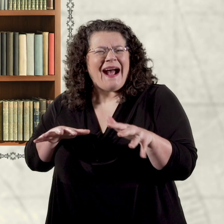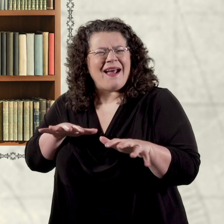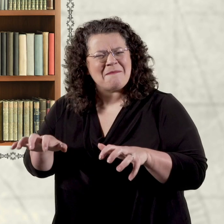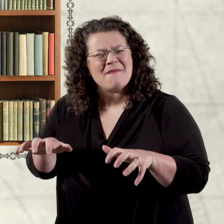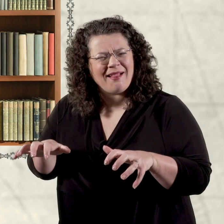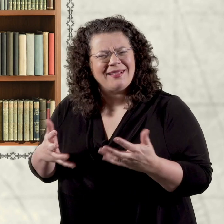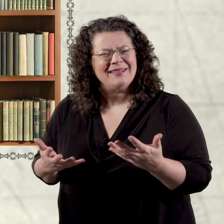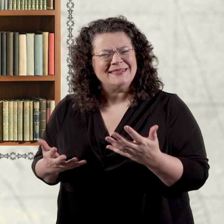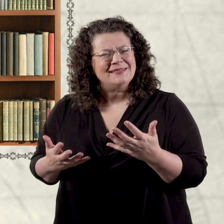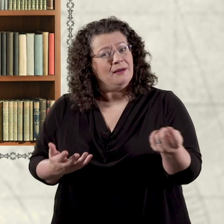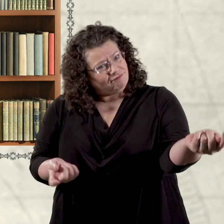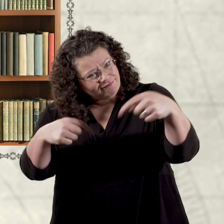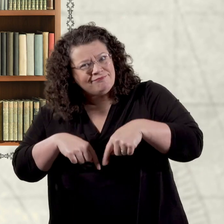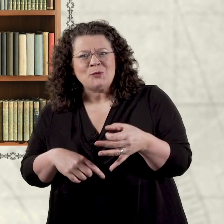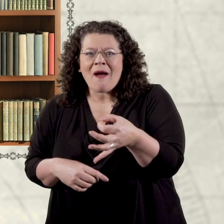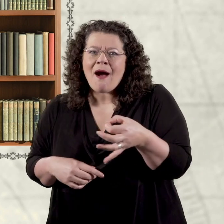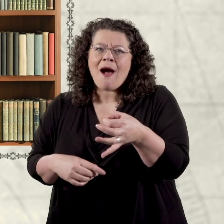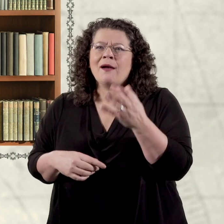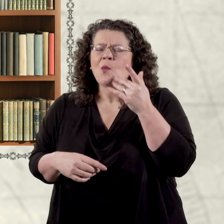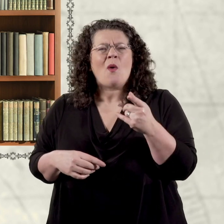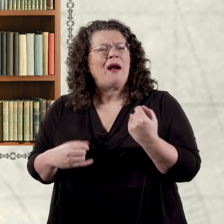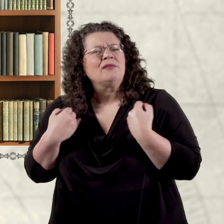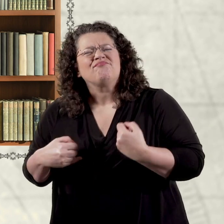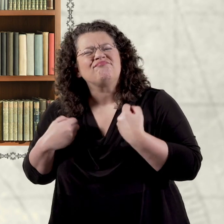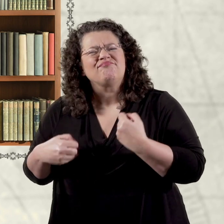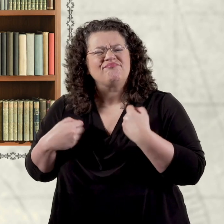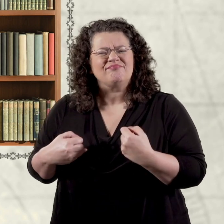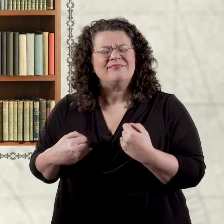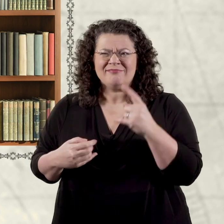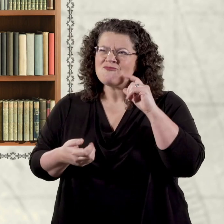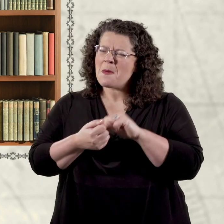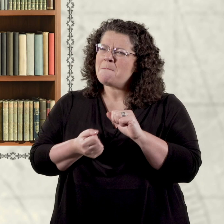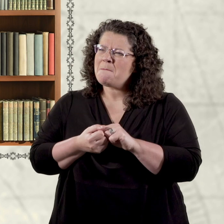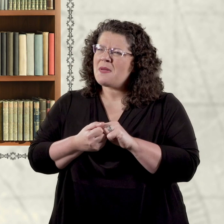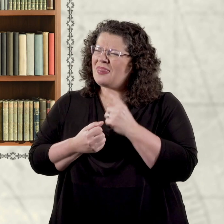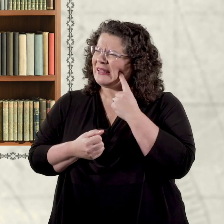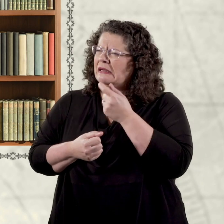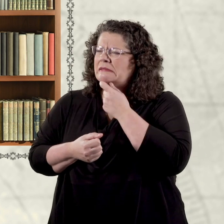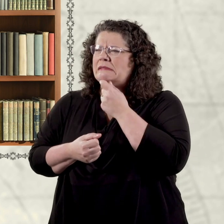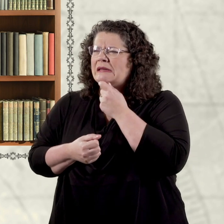they did tend to come to the island when they were suffering. I remember, I think.